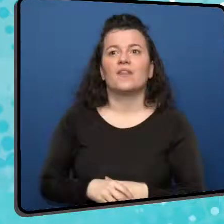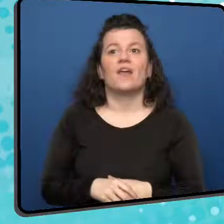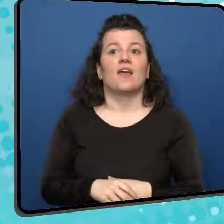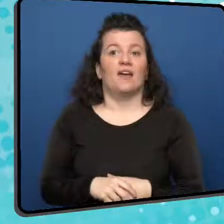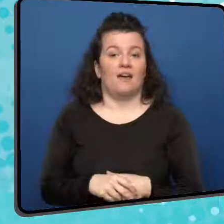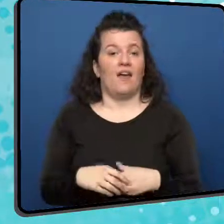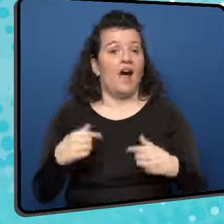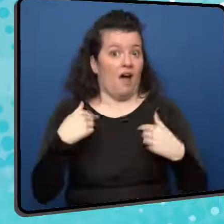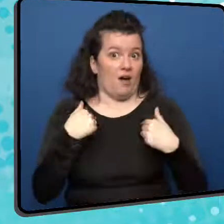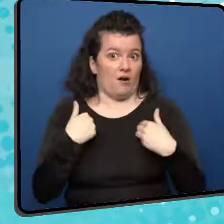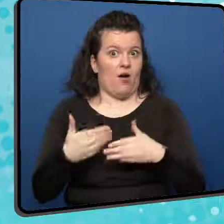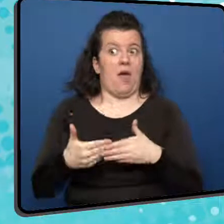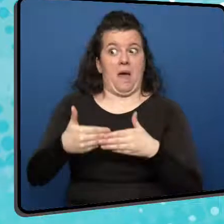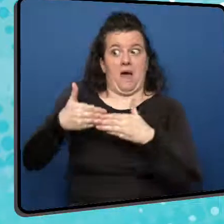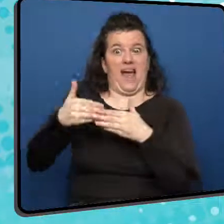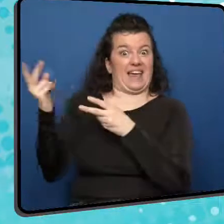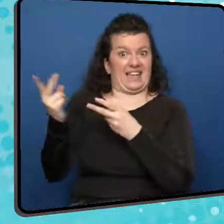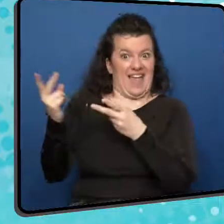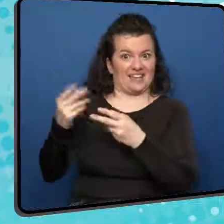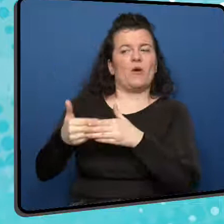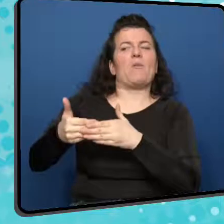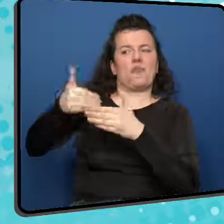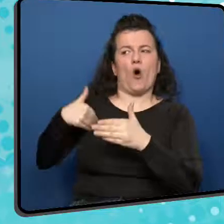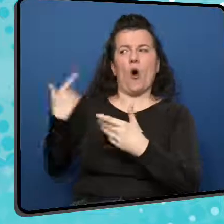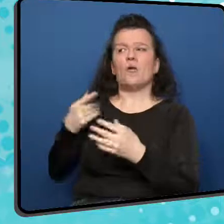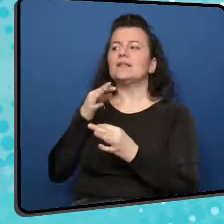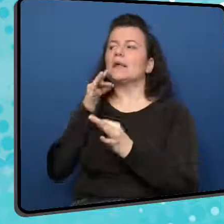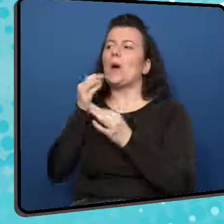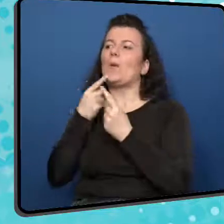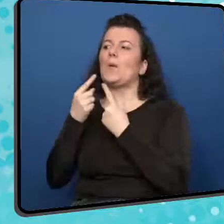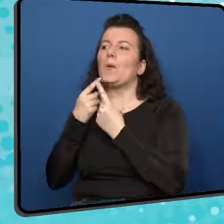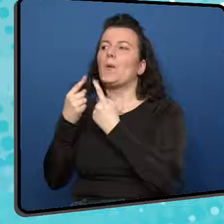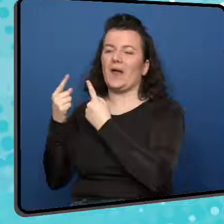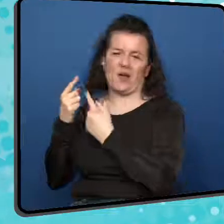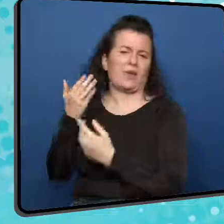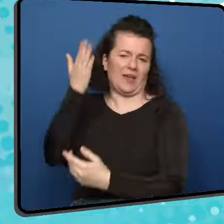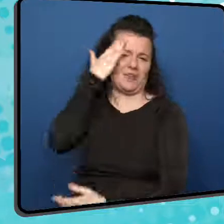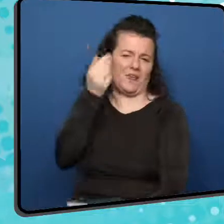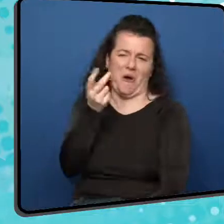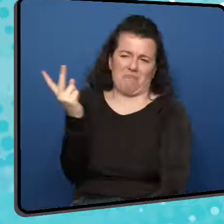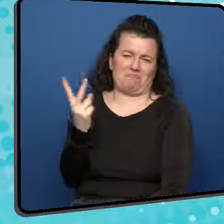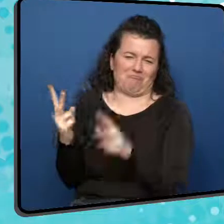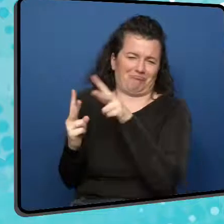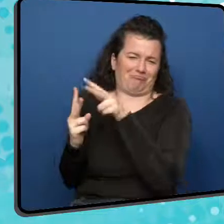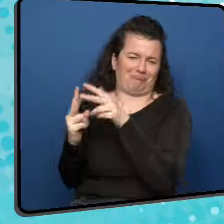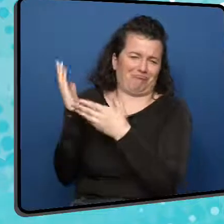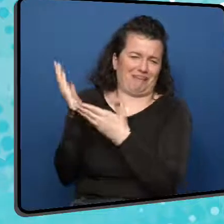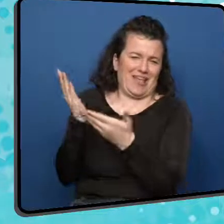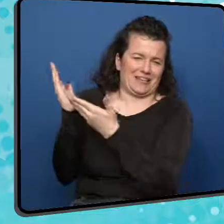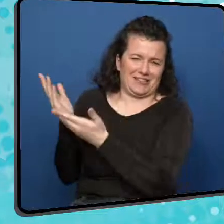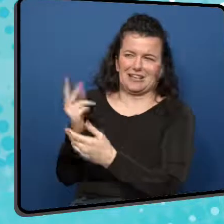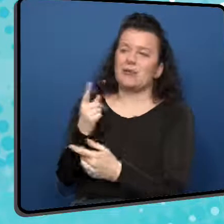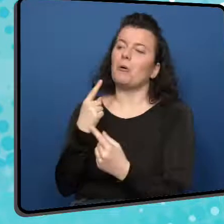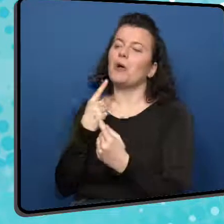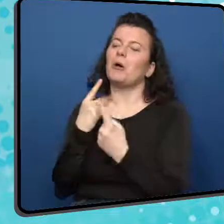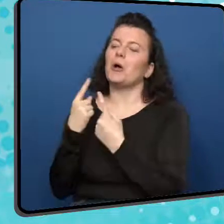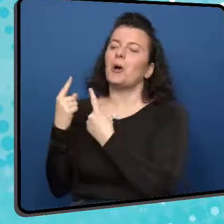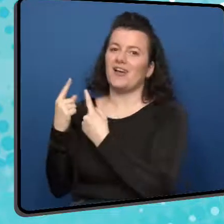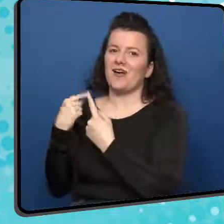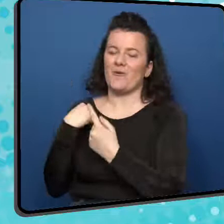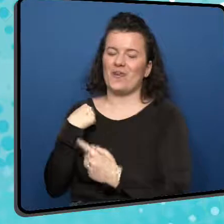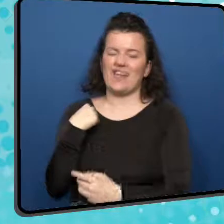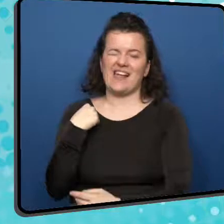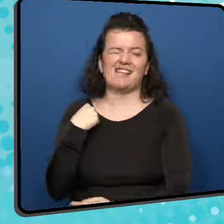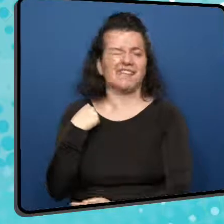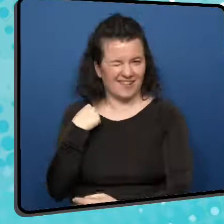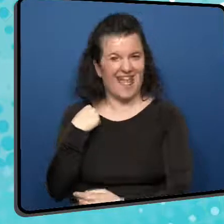guests before they come on the show, and we actually know them in this case, so it was really, really easy. We have put together a bit of